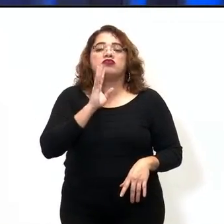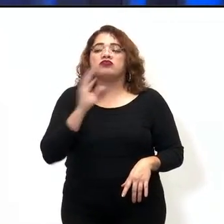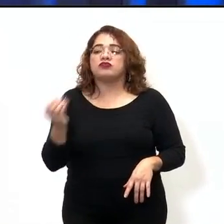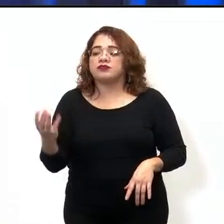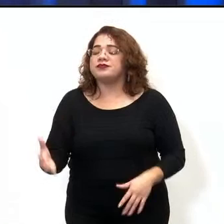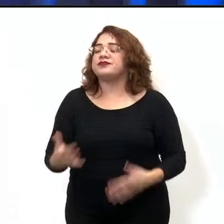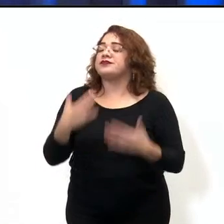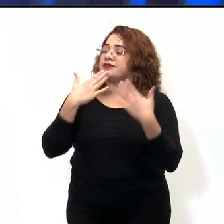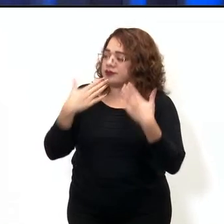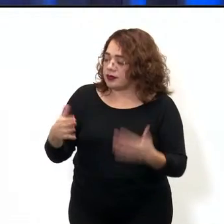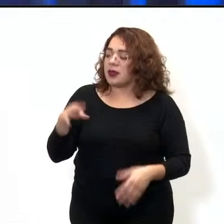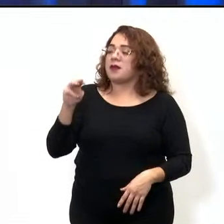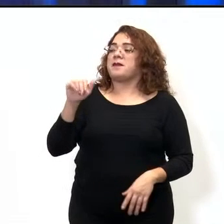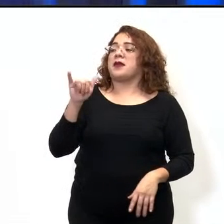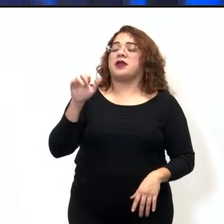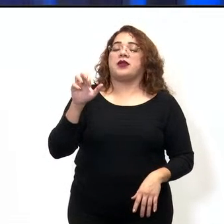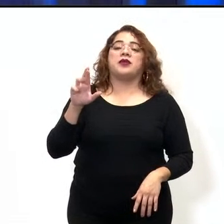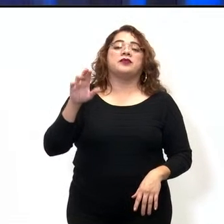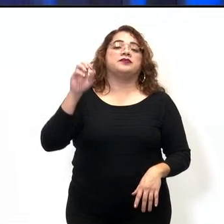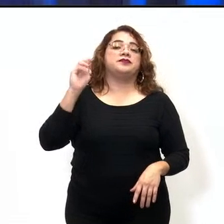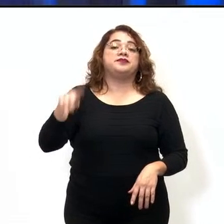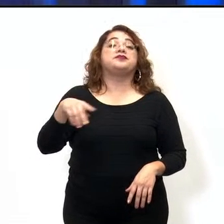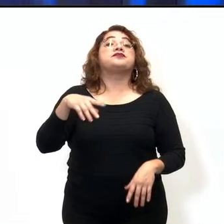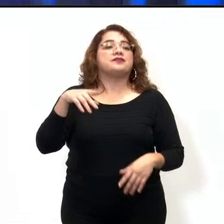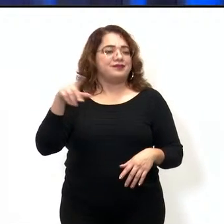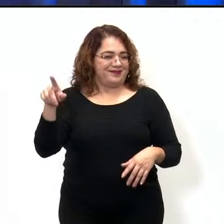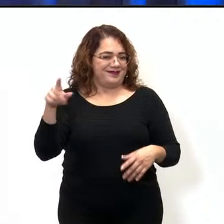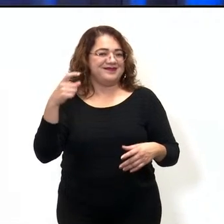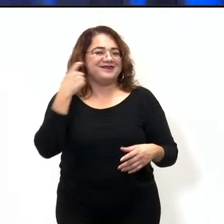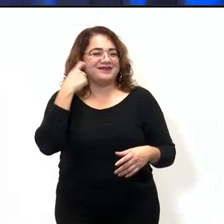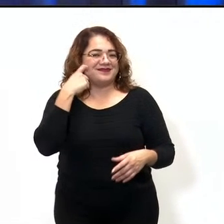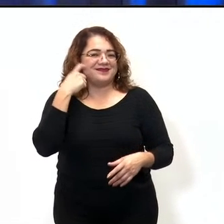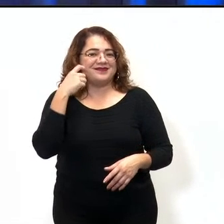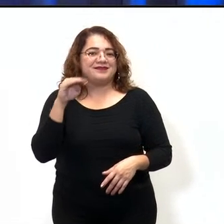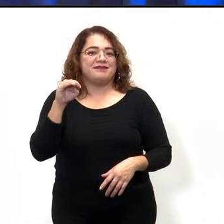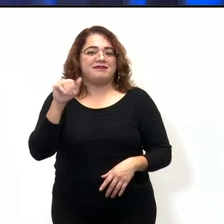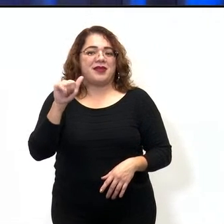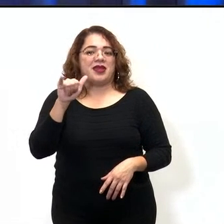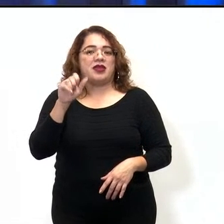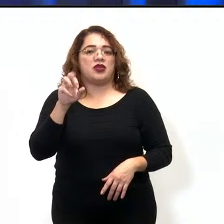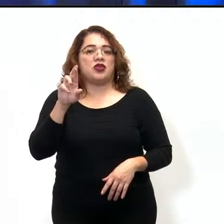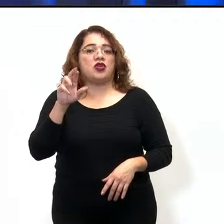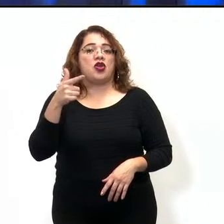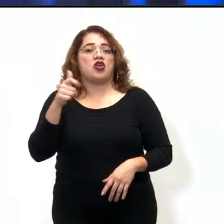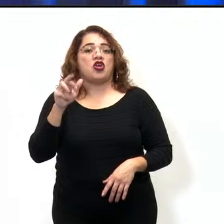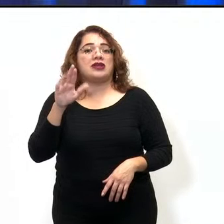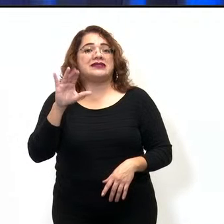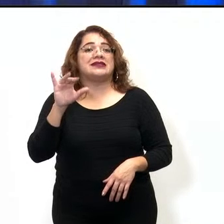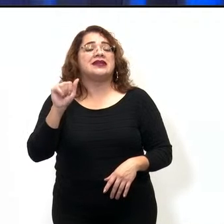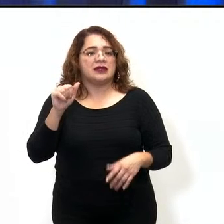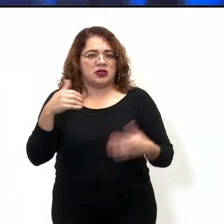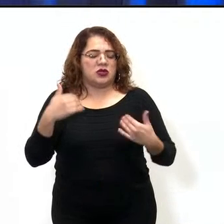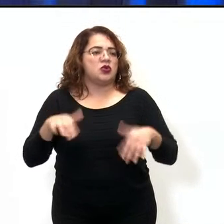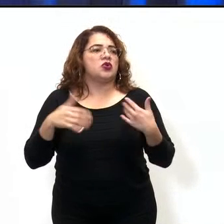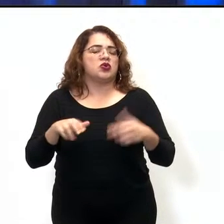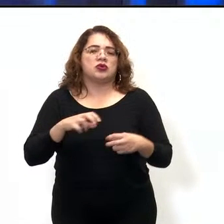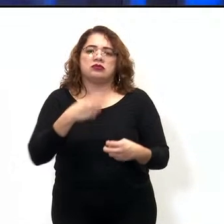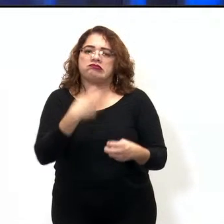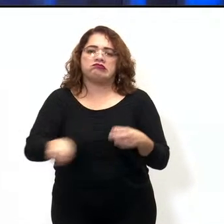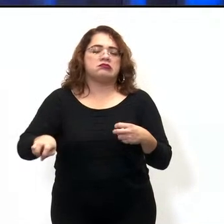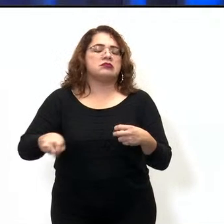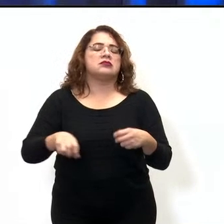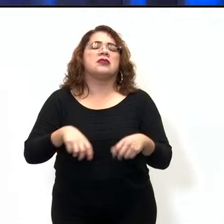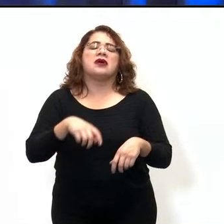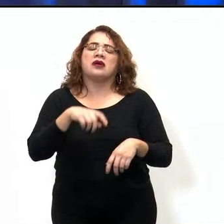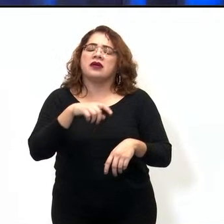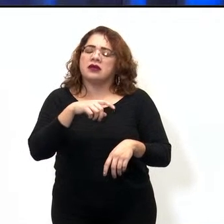Thank you, Mayor. So as Mayor Garcia shared, we are in a very difficult time right now. Each day, as your health